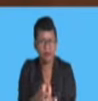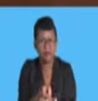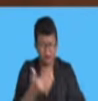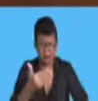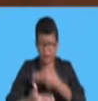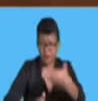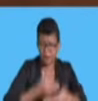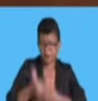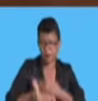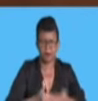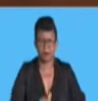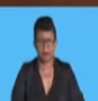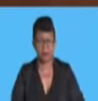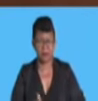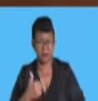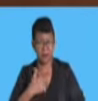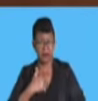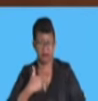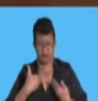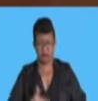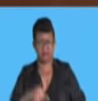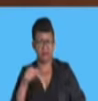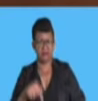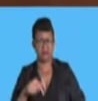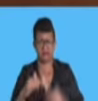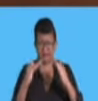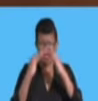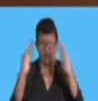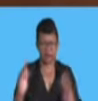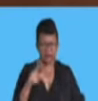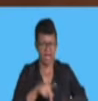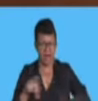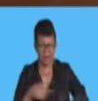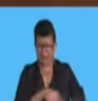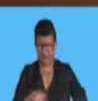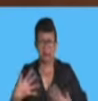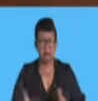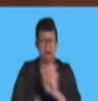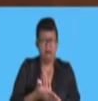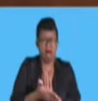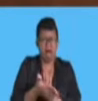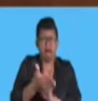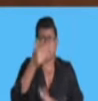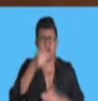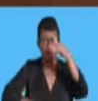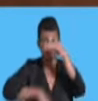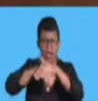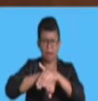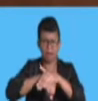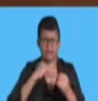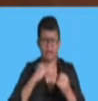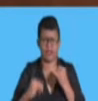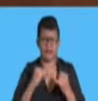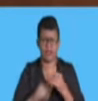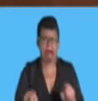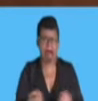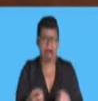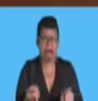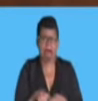Parliament is the highest court of the land, given its law-making powers, which include overruling the